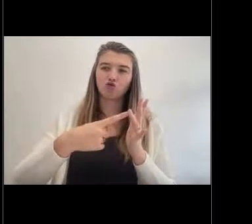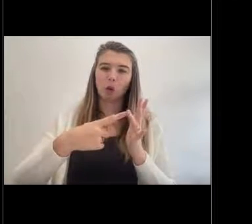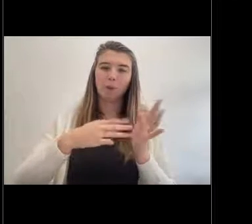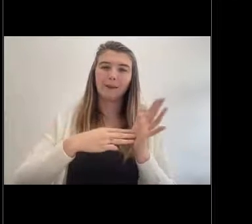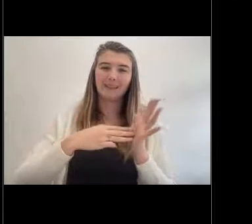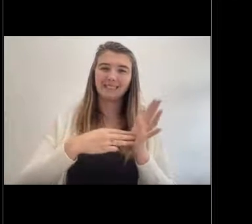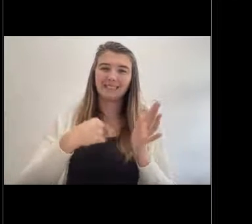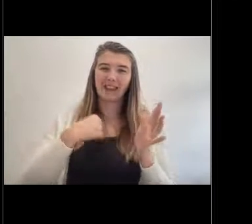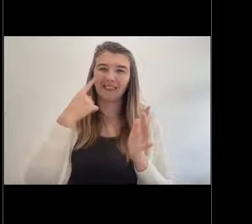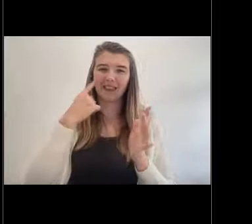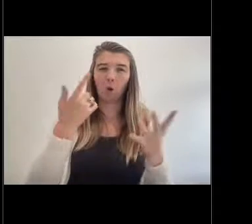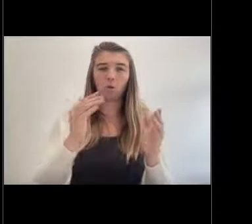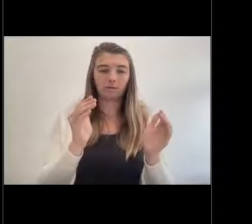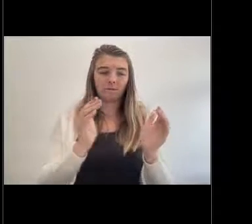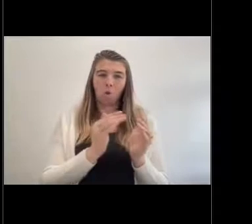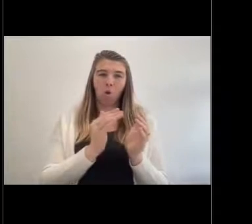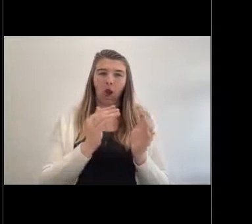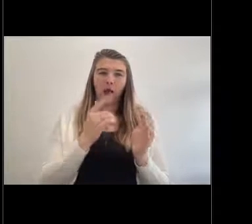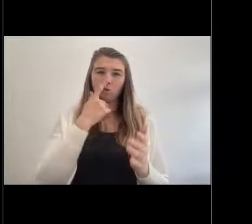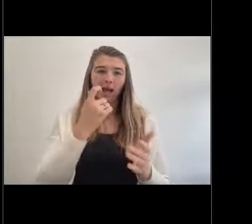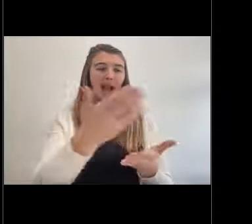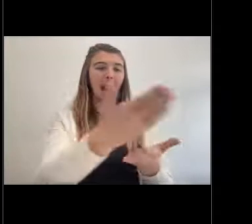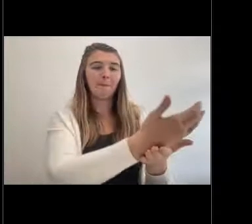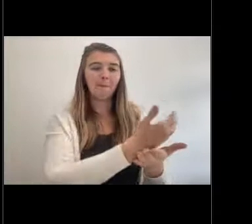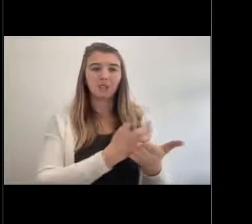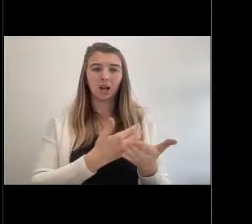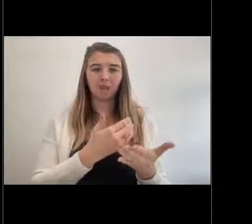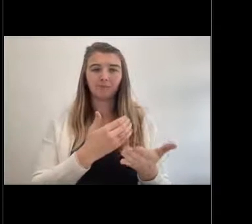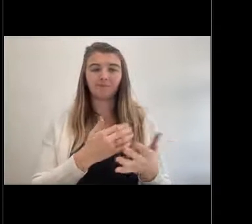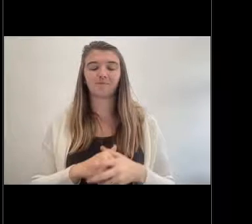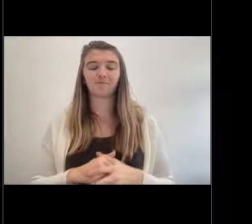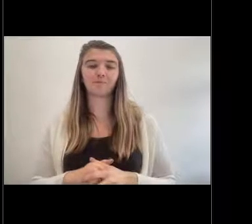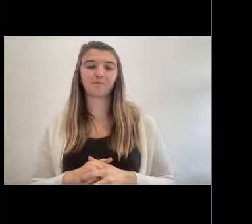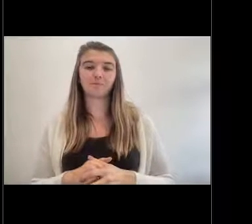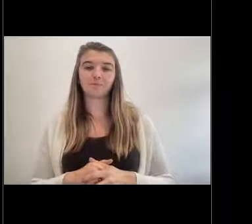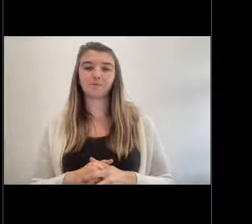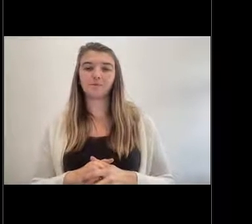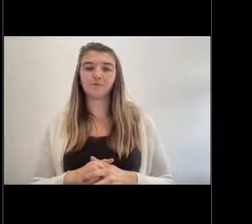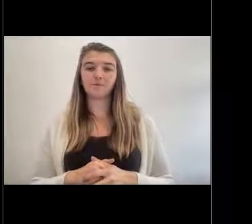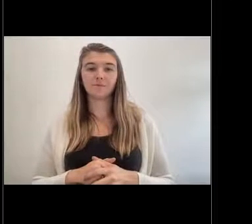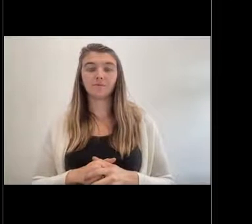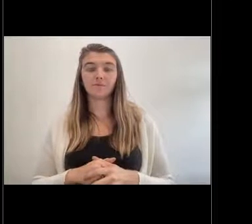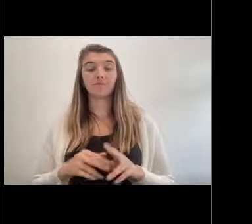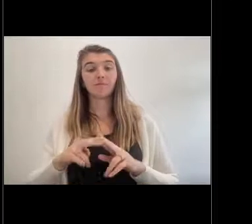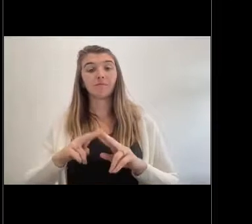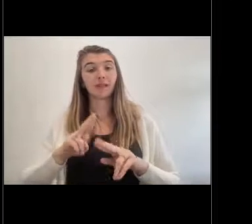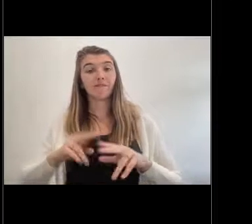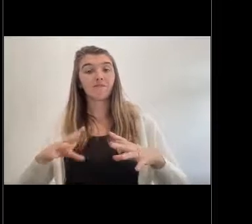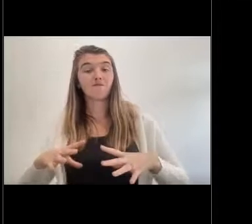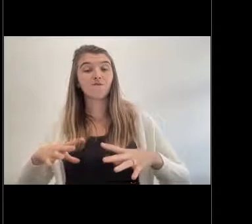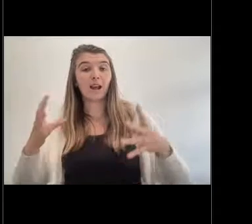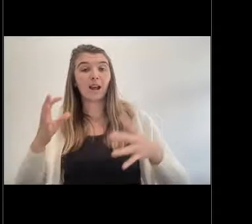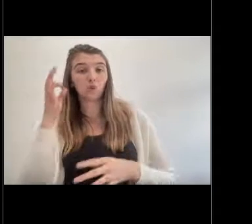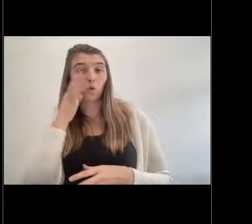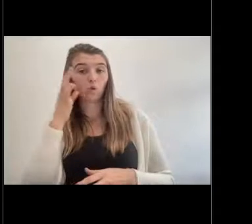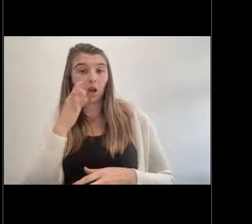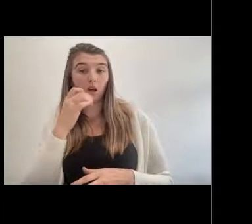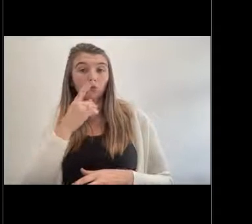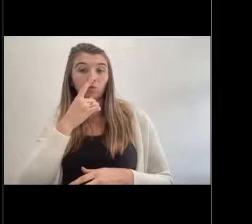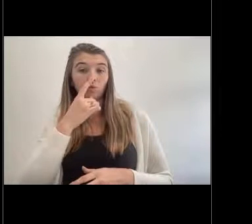to capture in this kind of devices. When we have fresh water samples, we can have what is called a subsequent